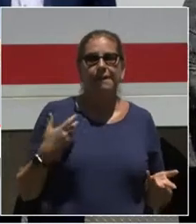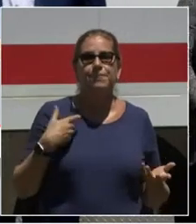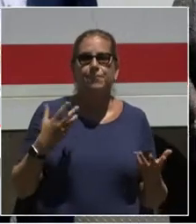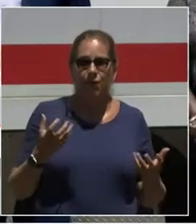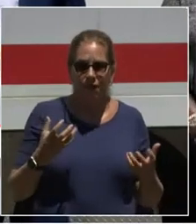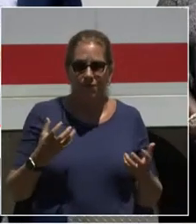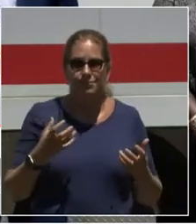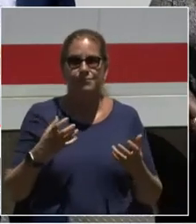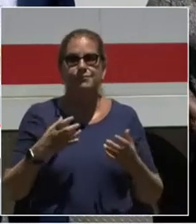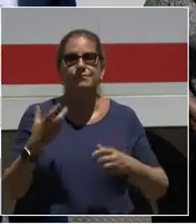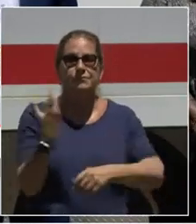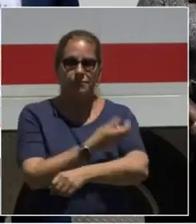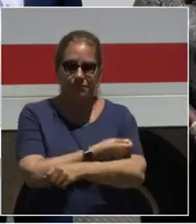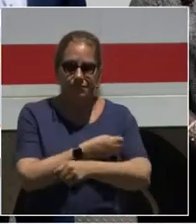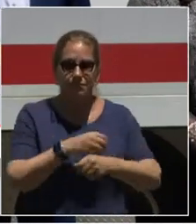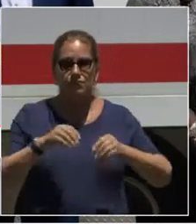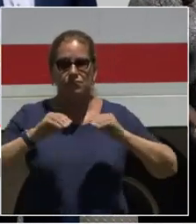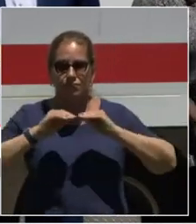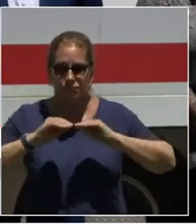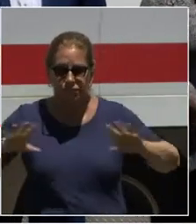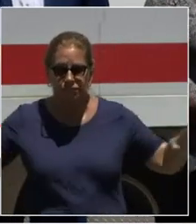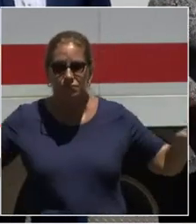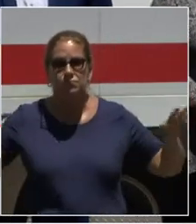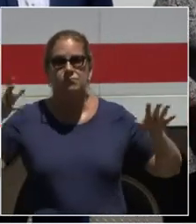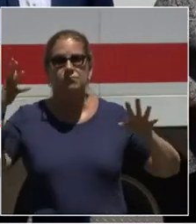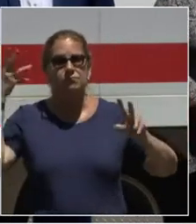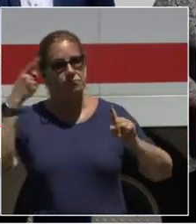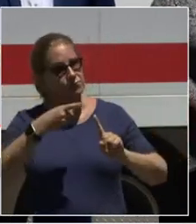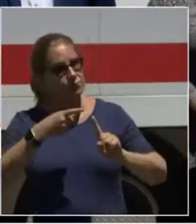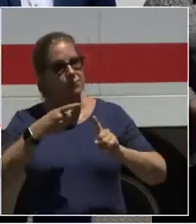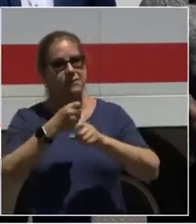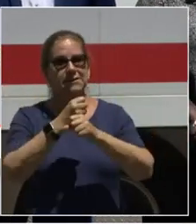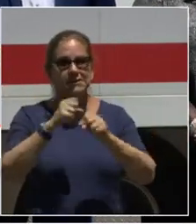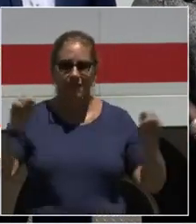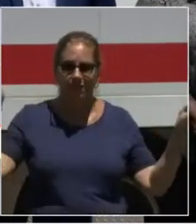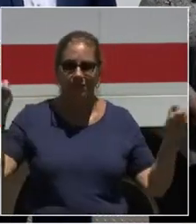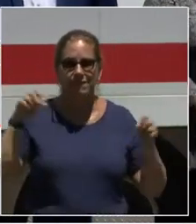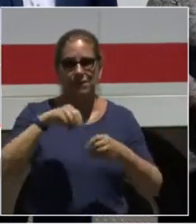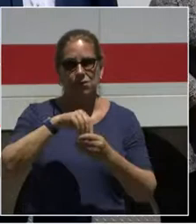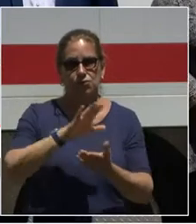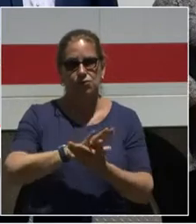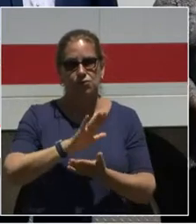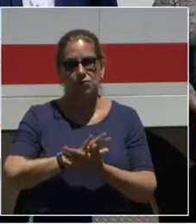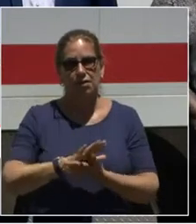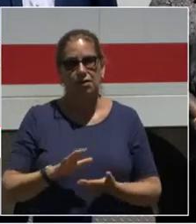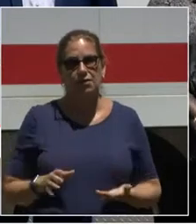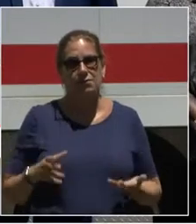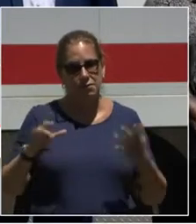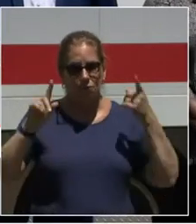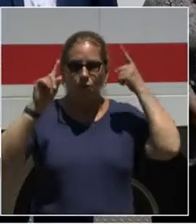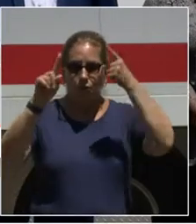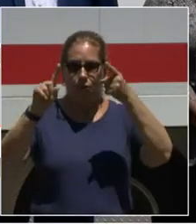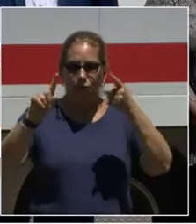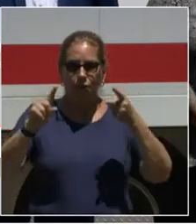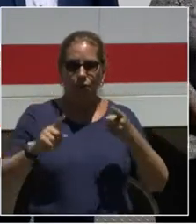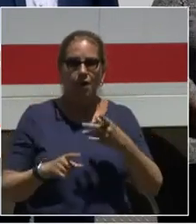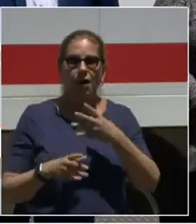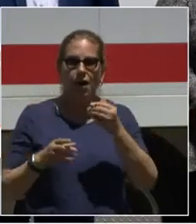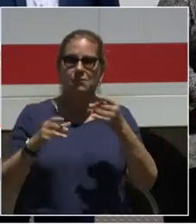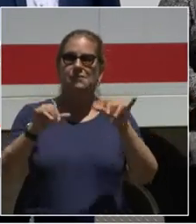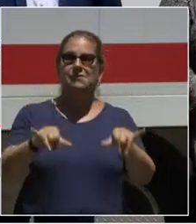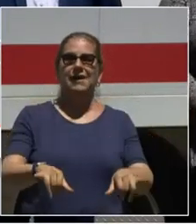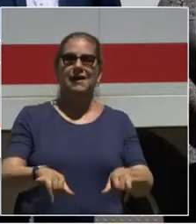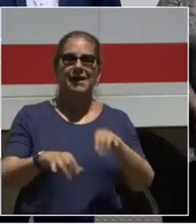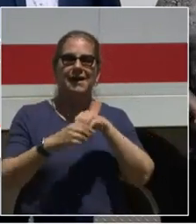defense is using the safe and effective vaccine for your health, but also for staying in school and not disrupting